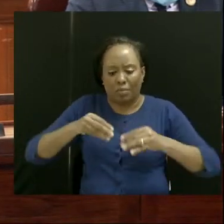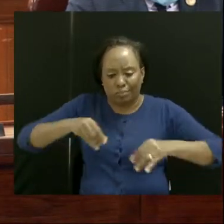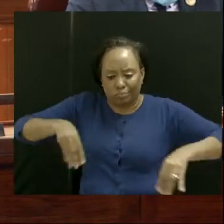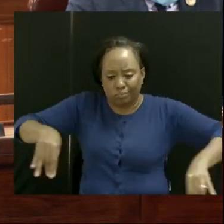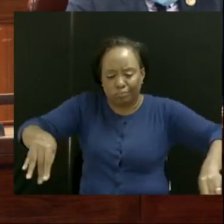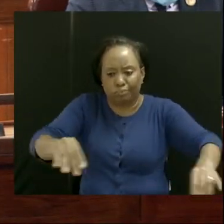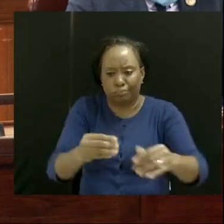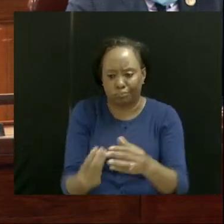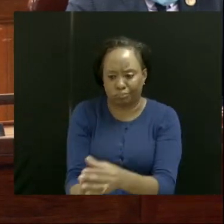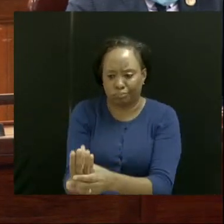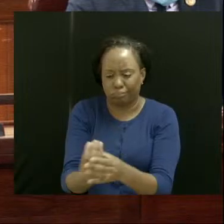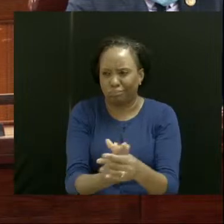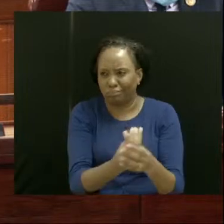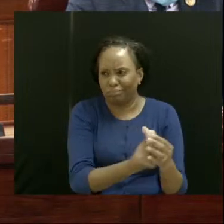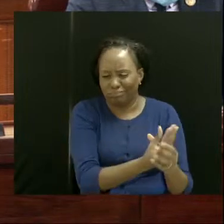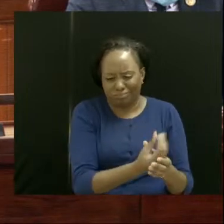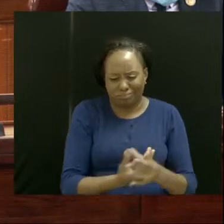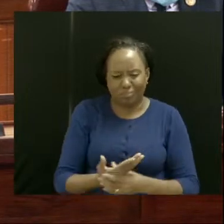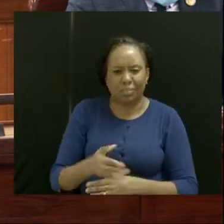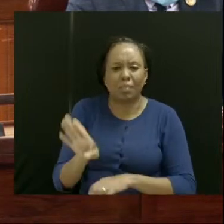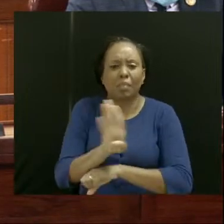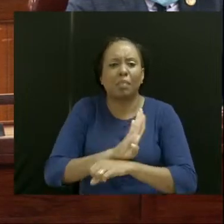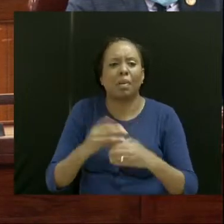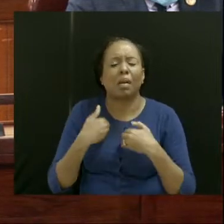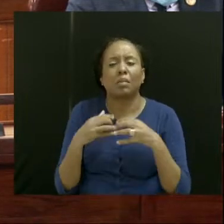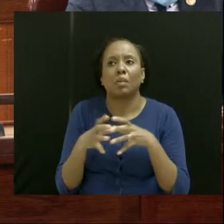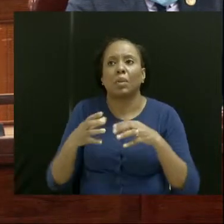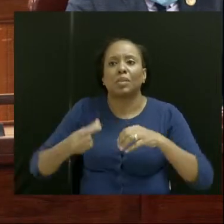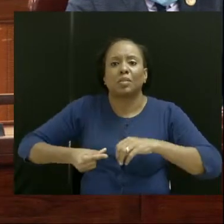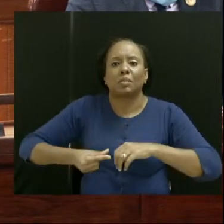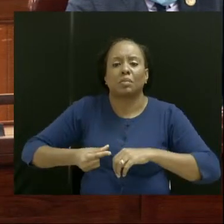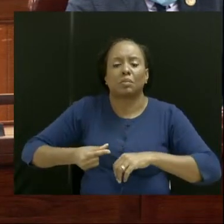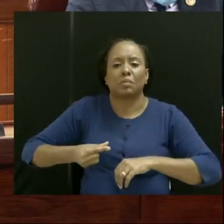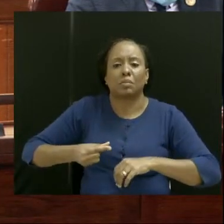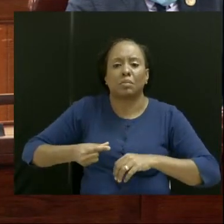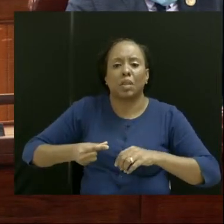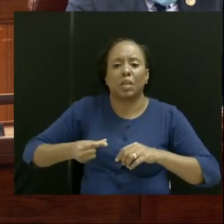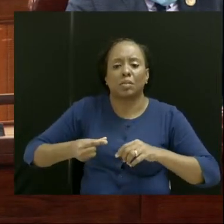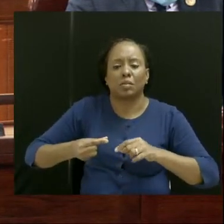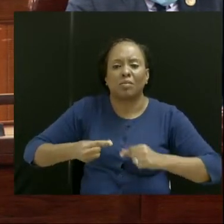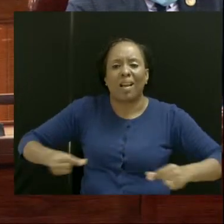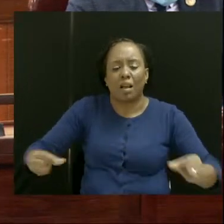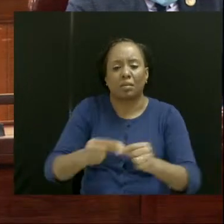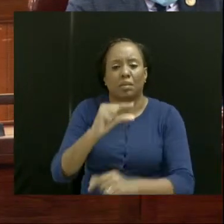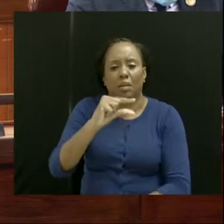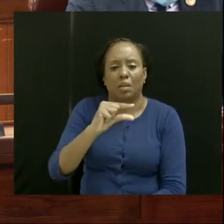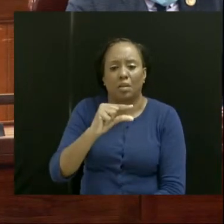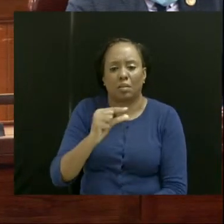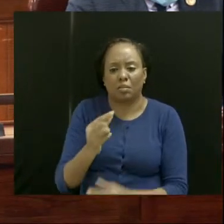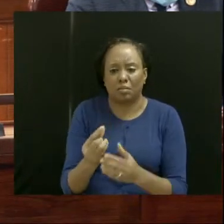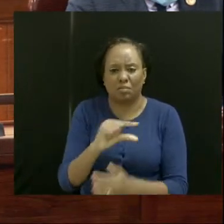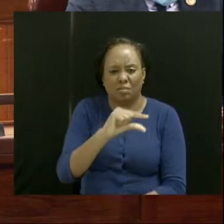growing so much grass that's not being used for anything. It's bush.